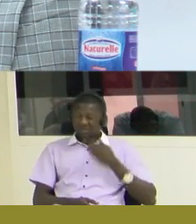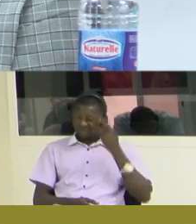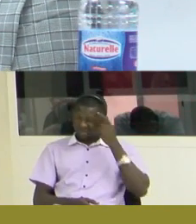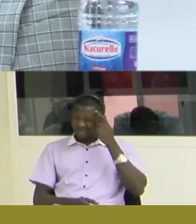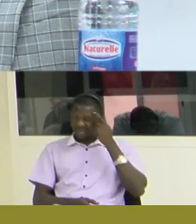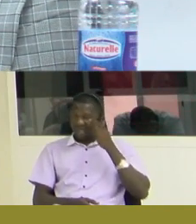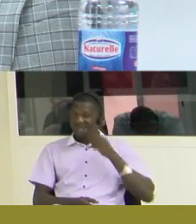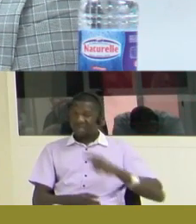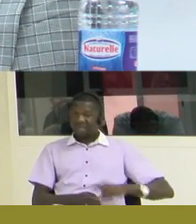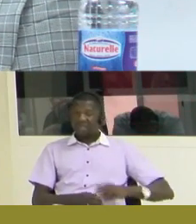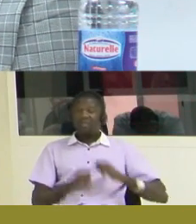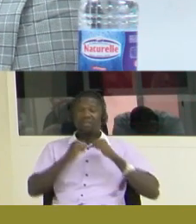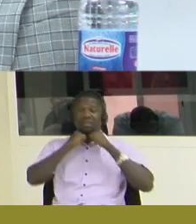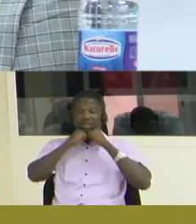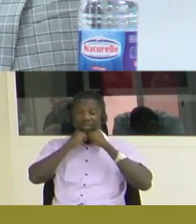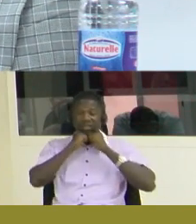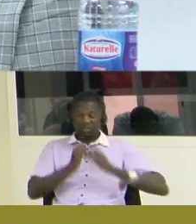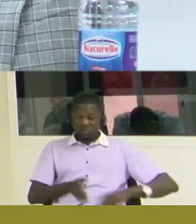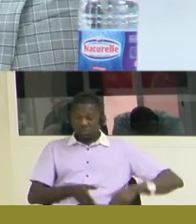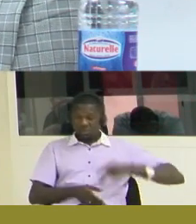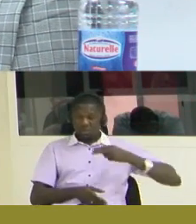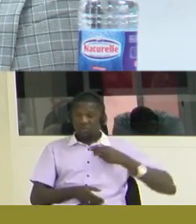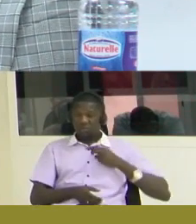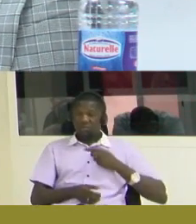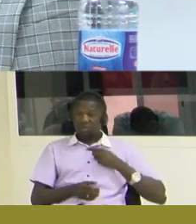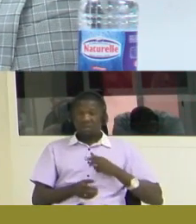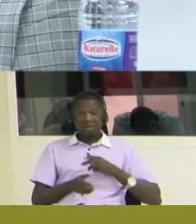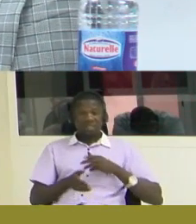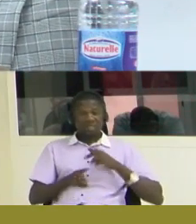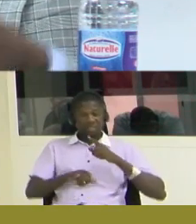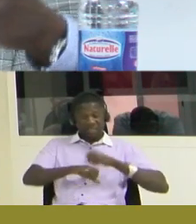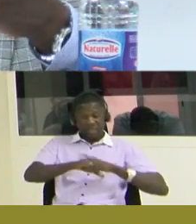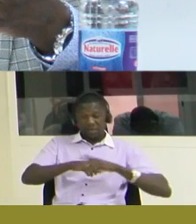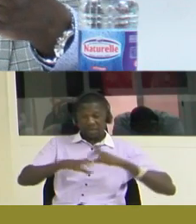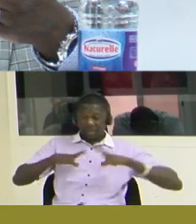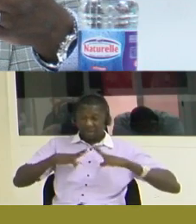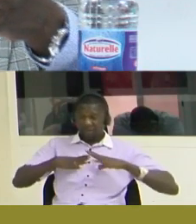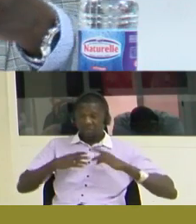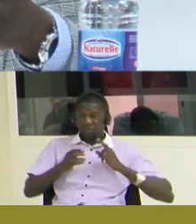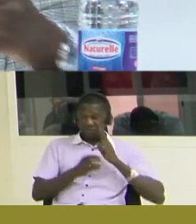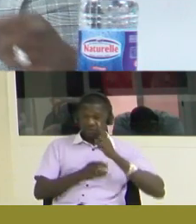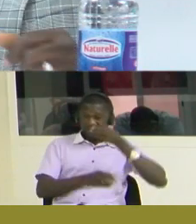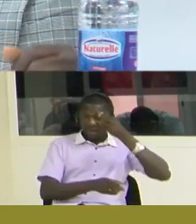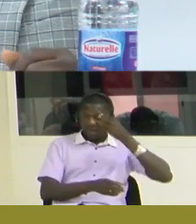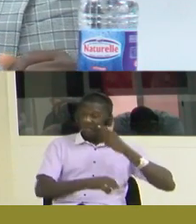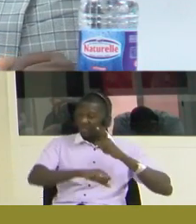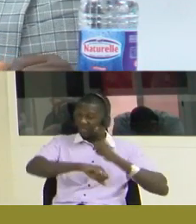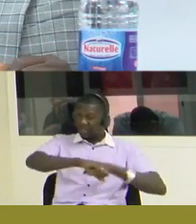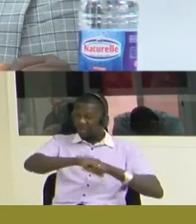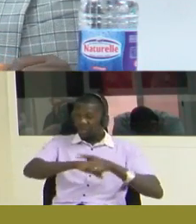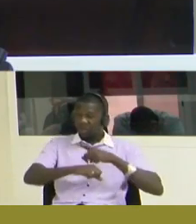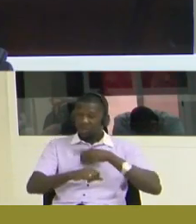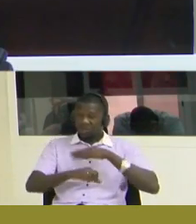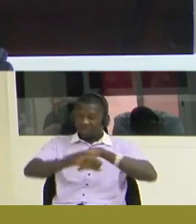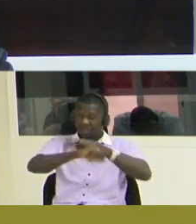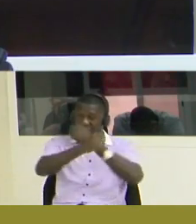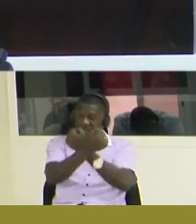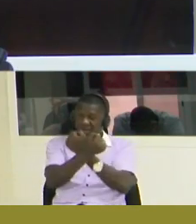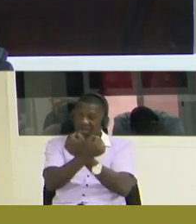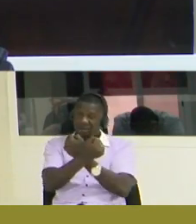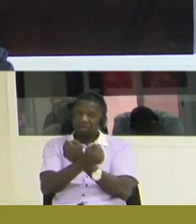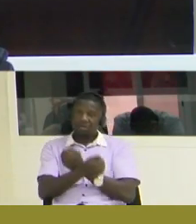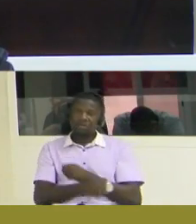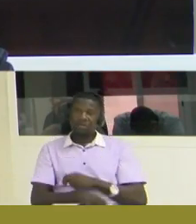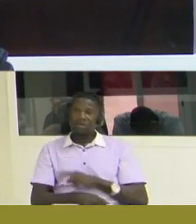would have been on the position to fire as at the time you arrested him no but I had to be sure